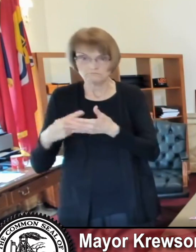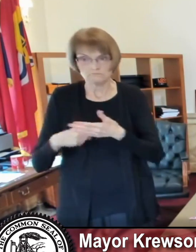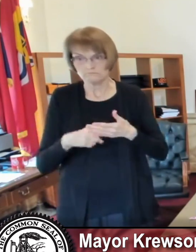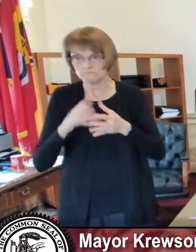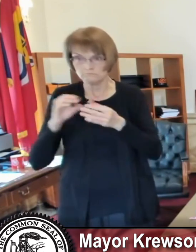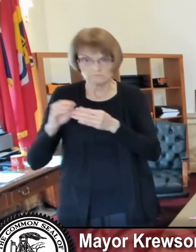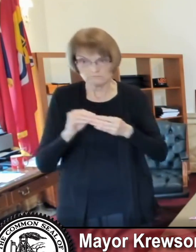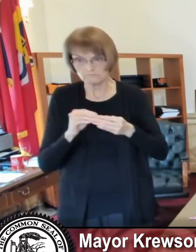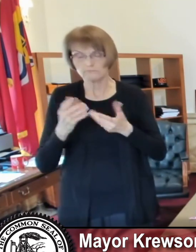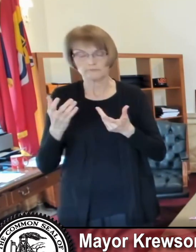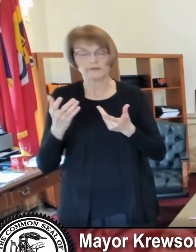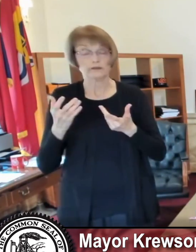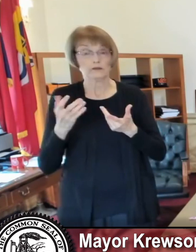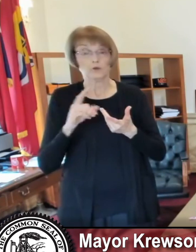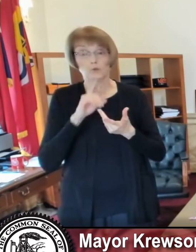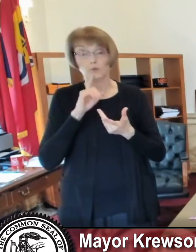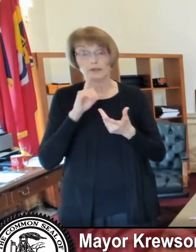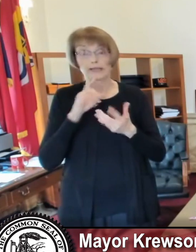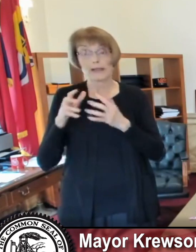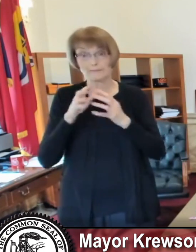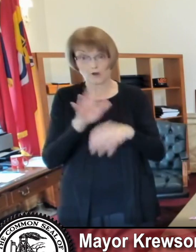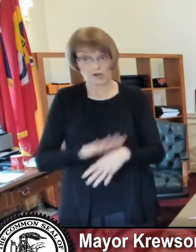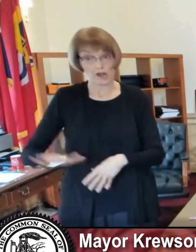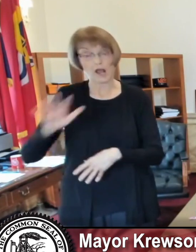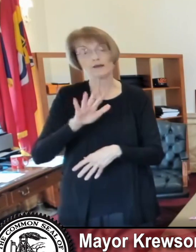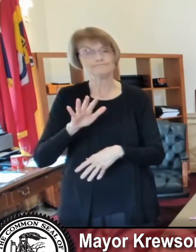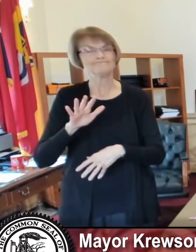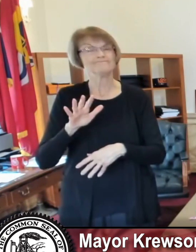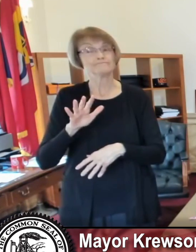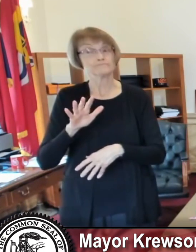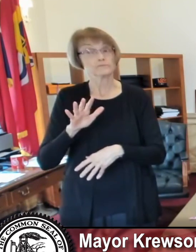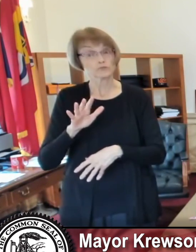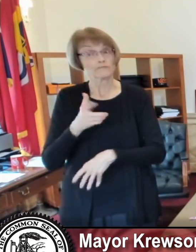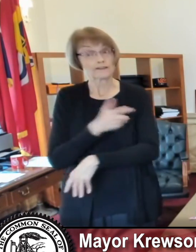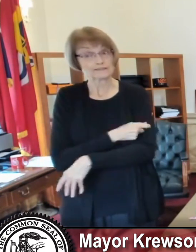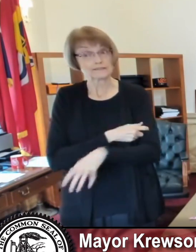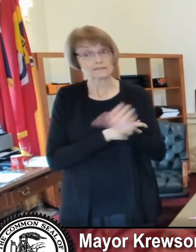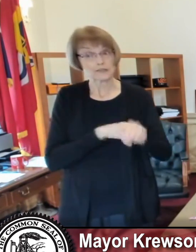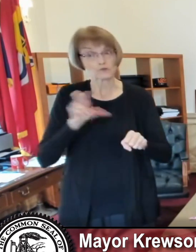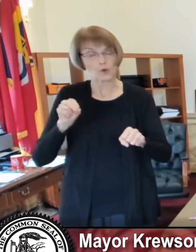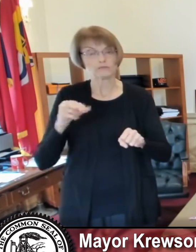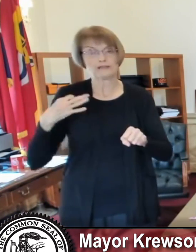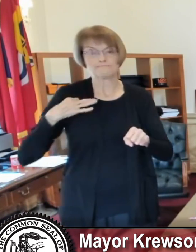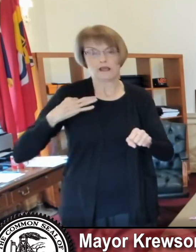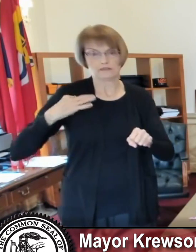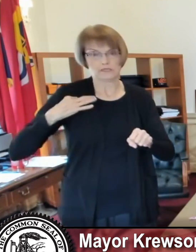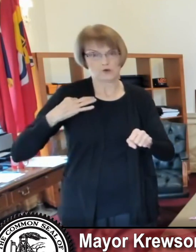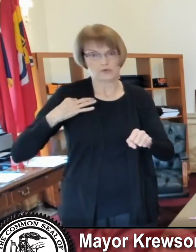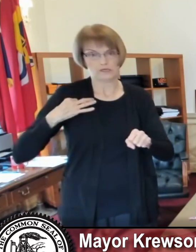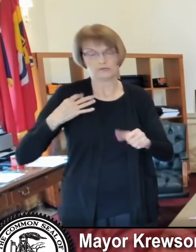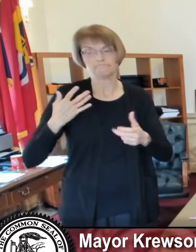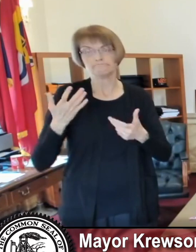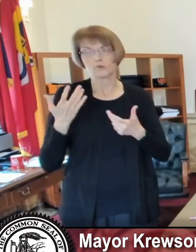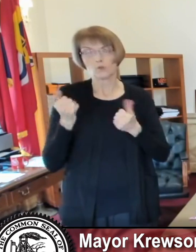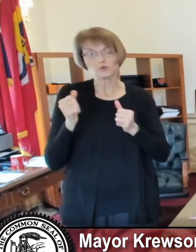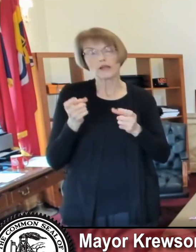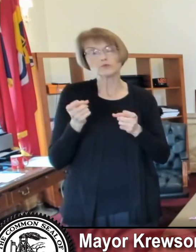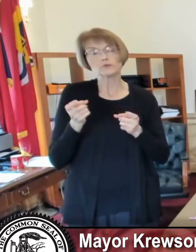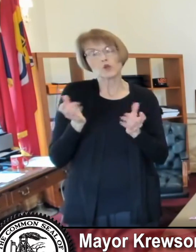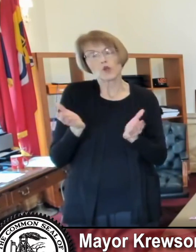Todd. As Todd just said, yes, we are nowhere close to reaching herd